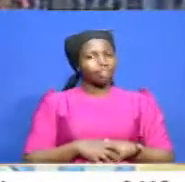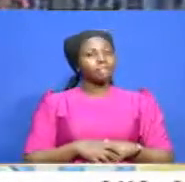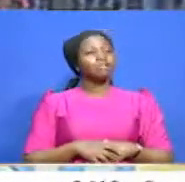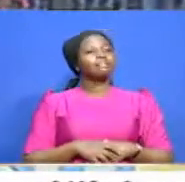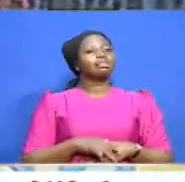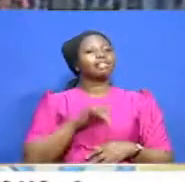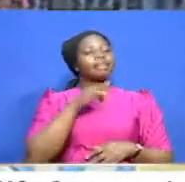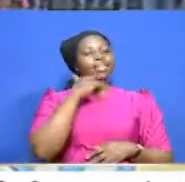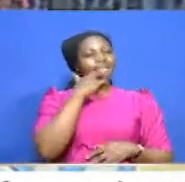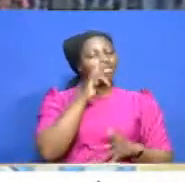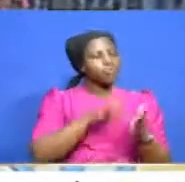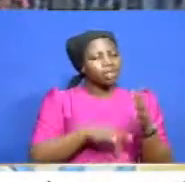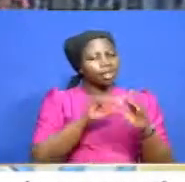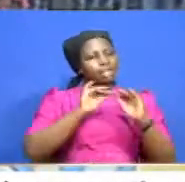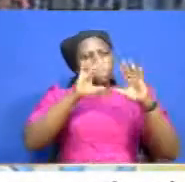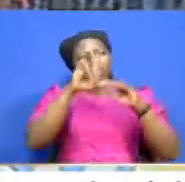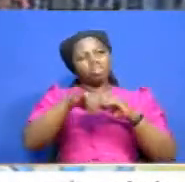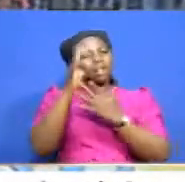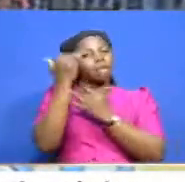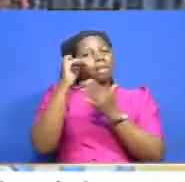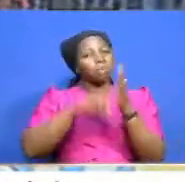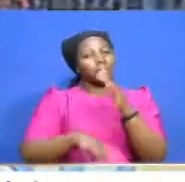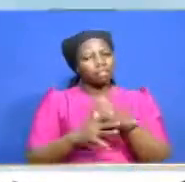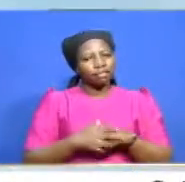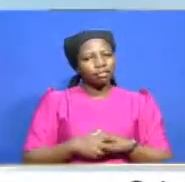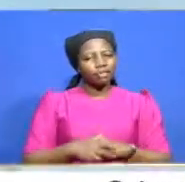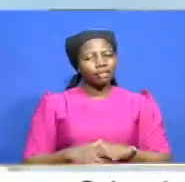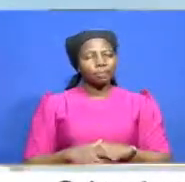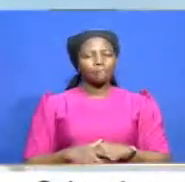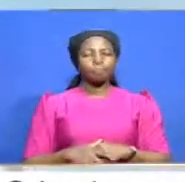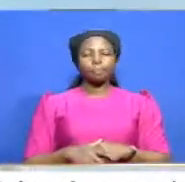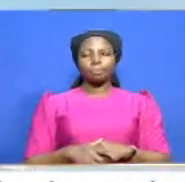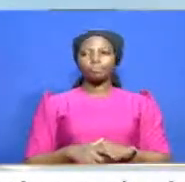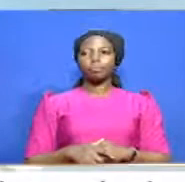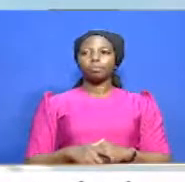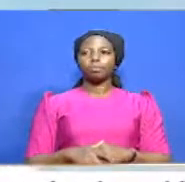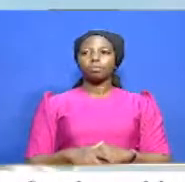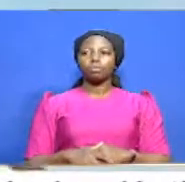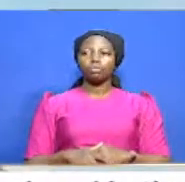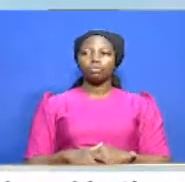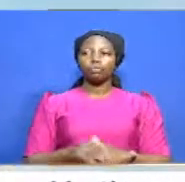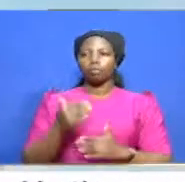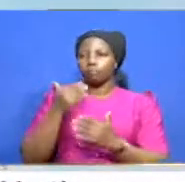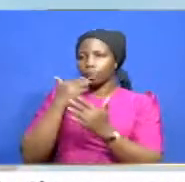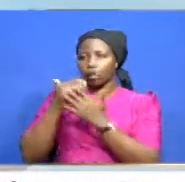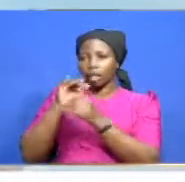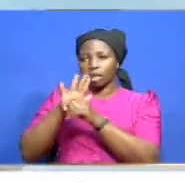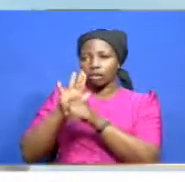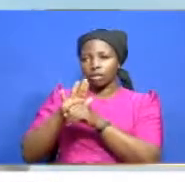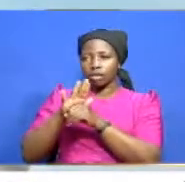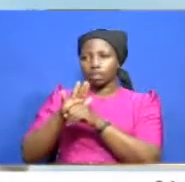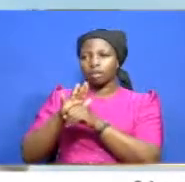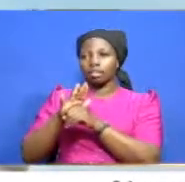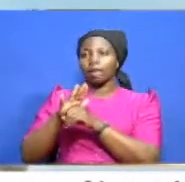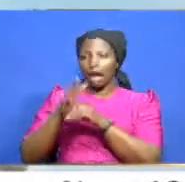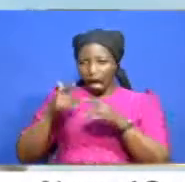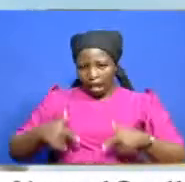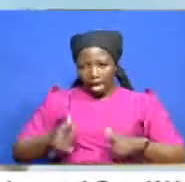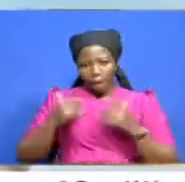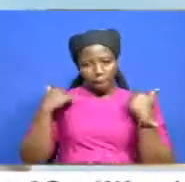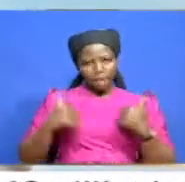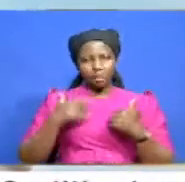expect as a recovery plan? Thank you so much, Serfine. Well, let me first of all say